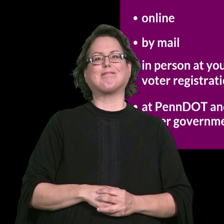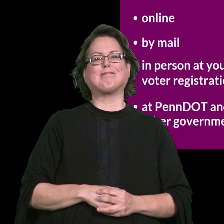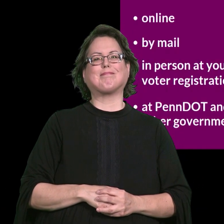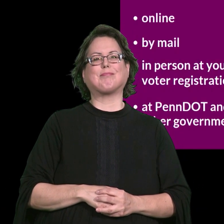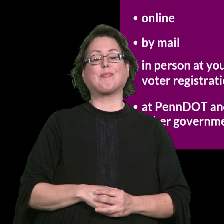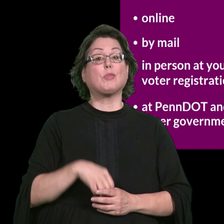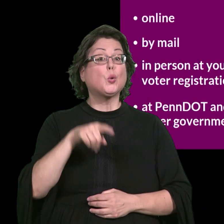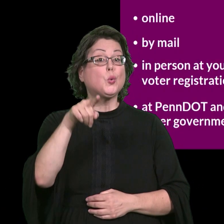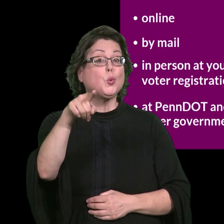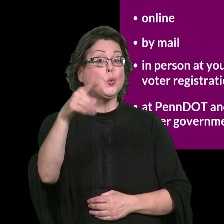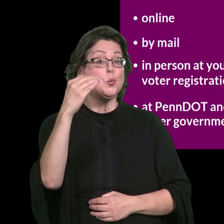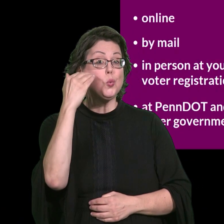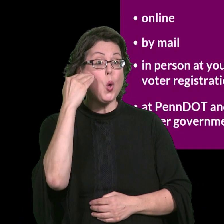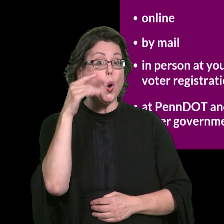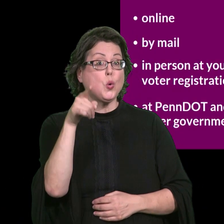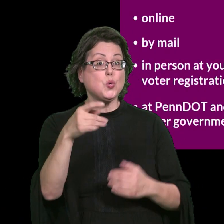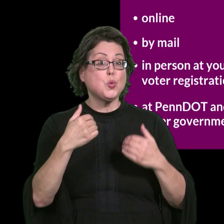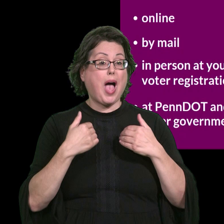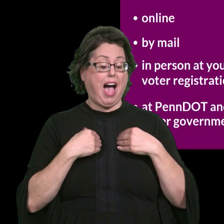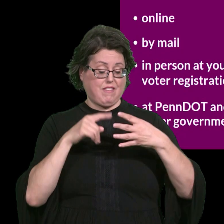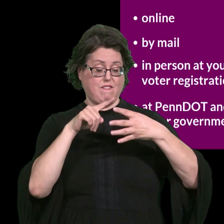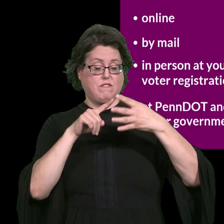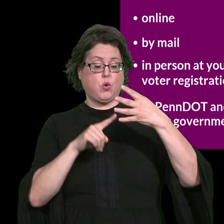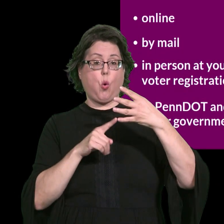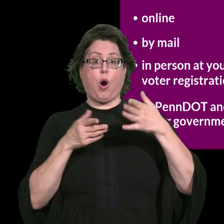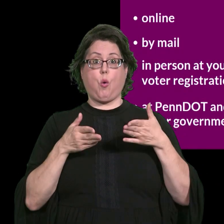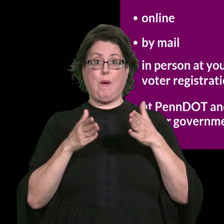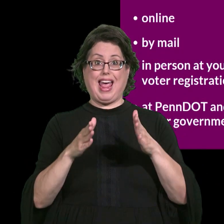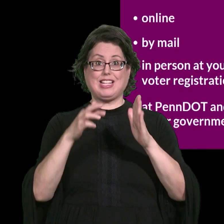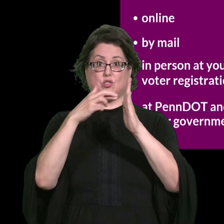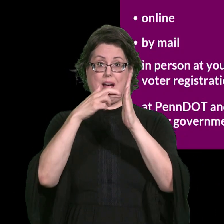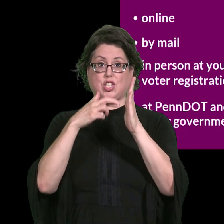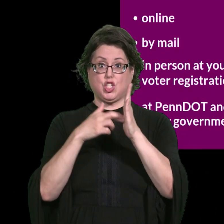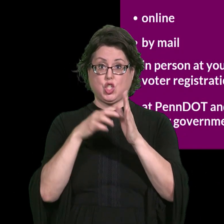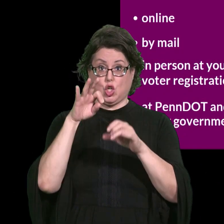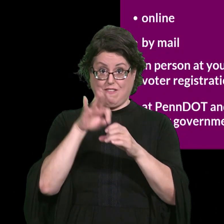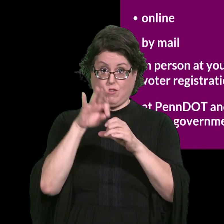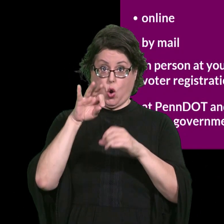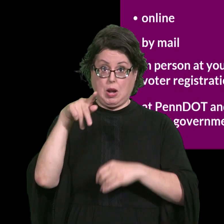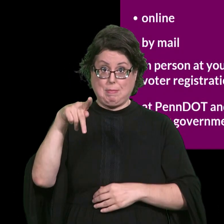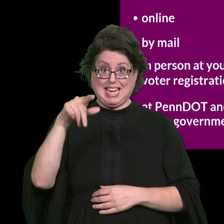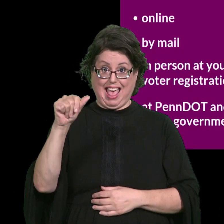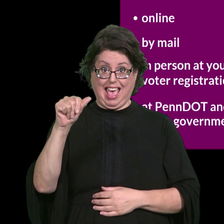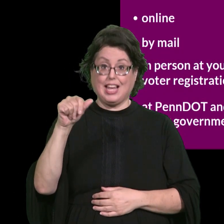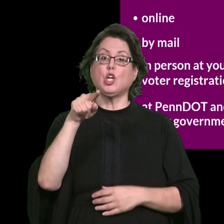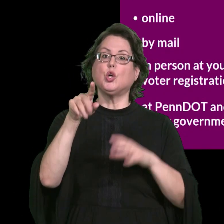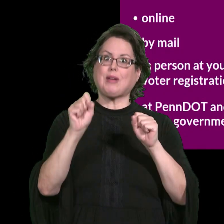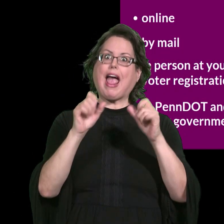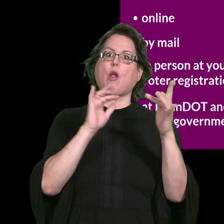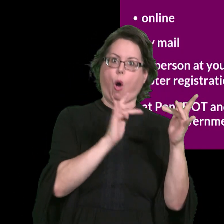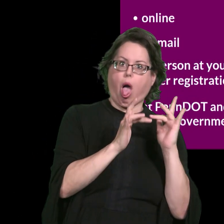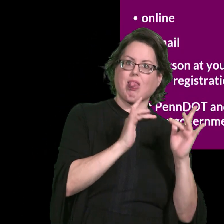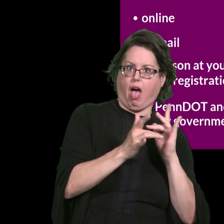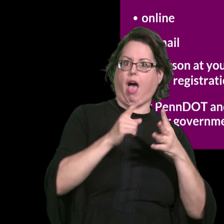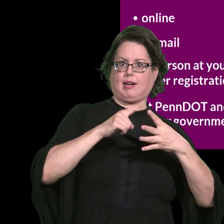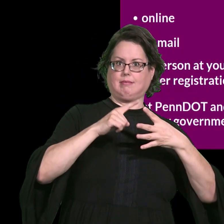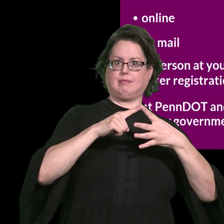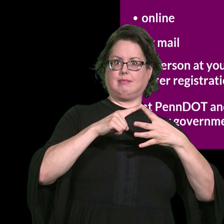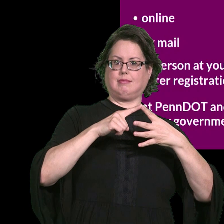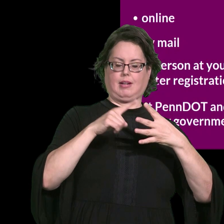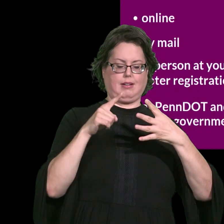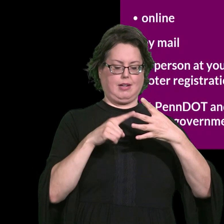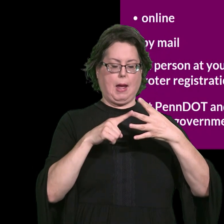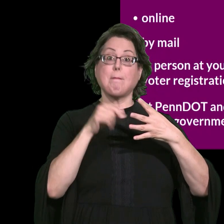Did you know that you have four ways to register to vote in Pennsylvania? You can register online, or by